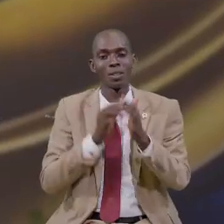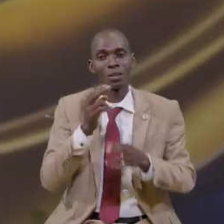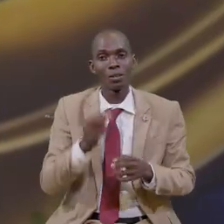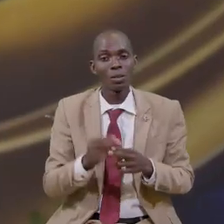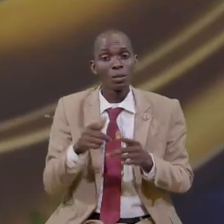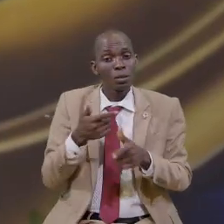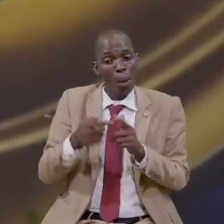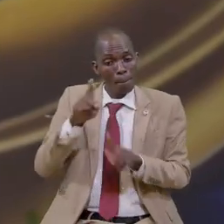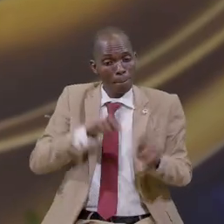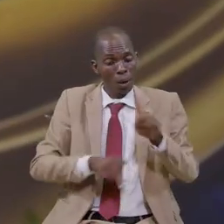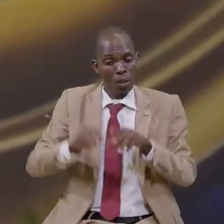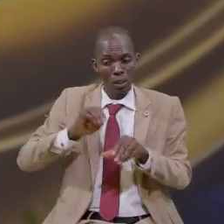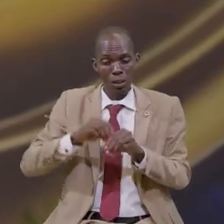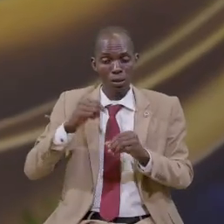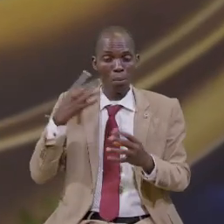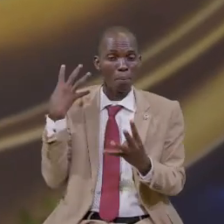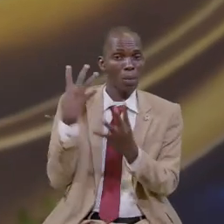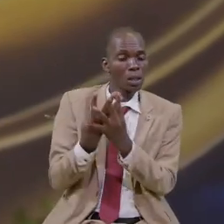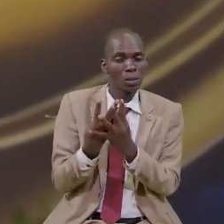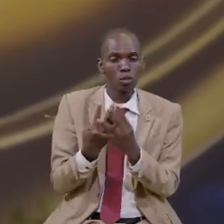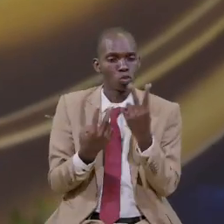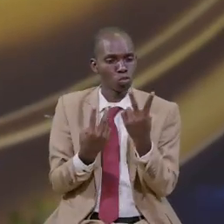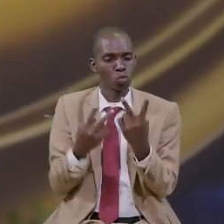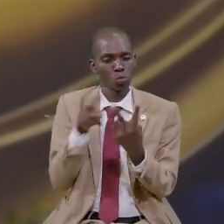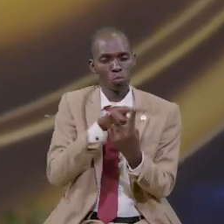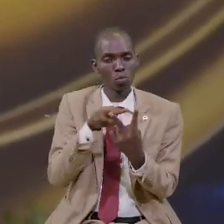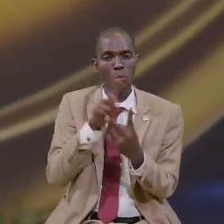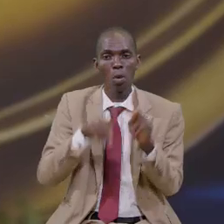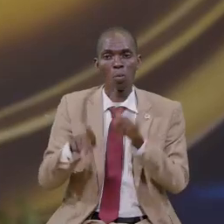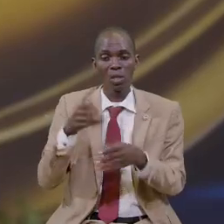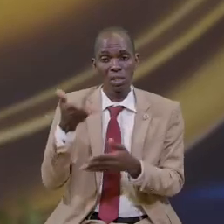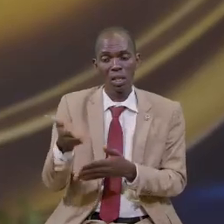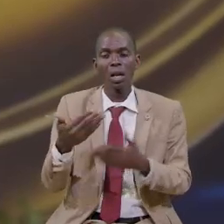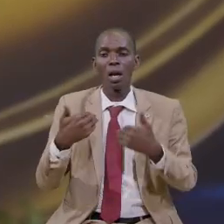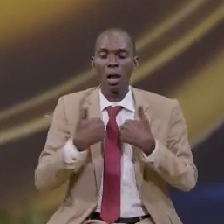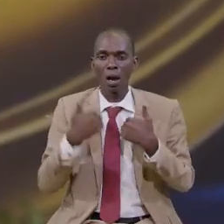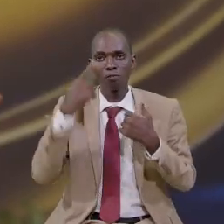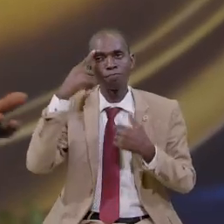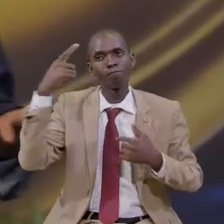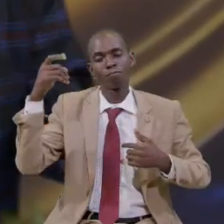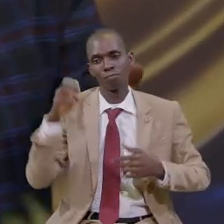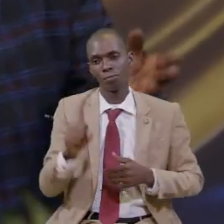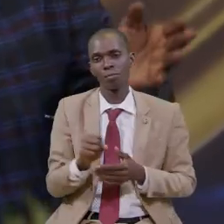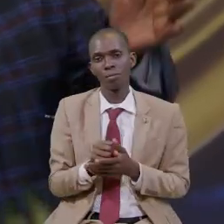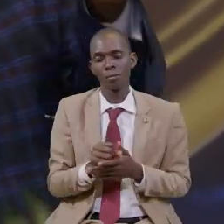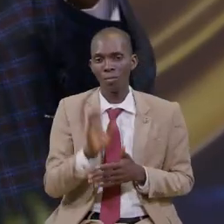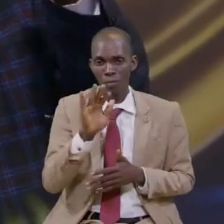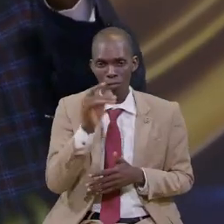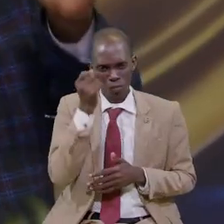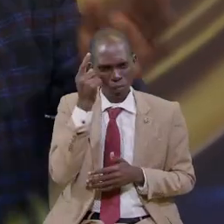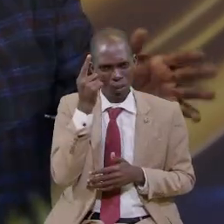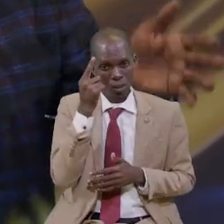of them had dreams. And, you understand, dream was